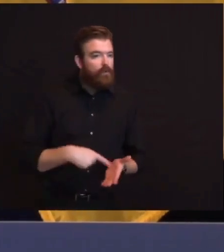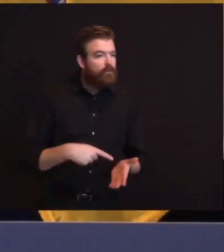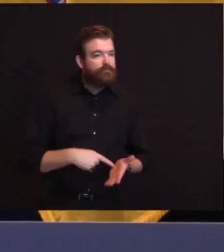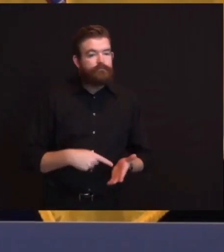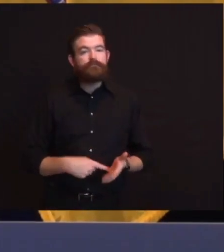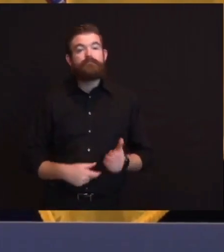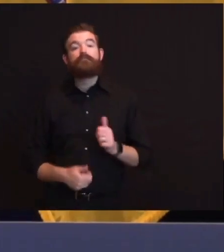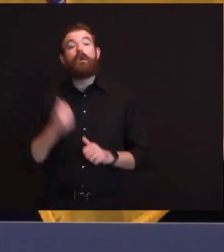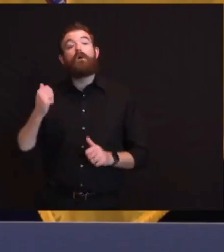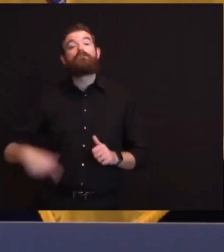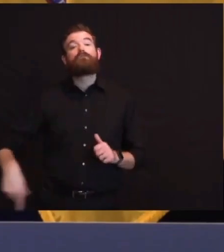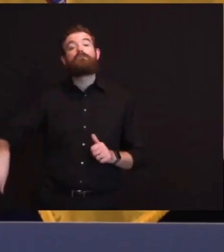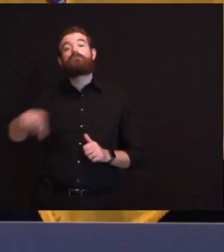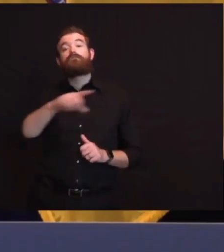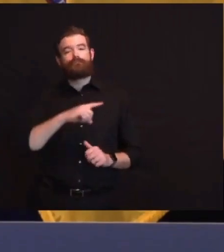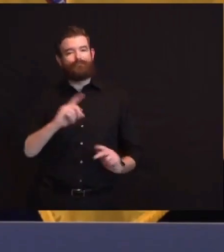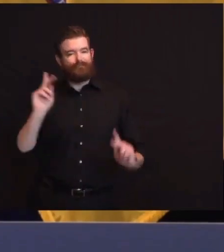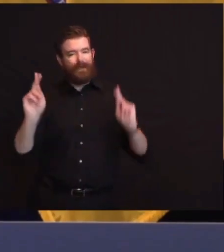now can.